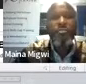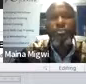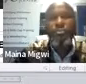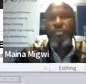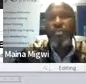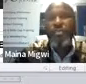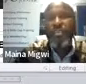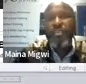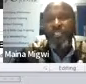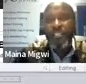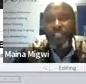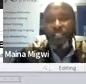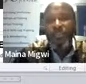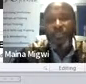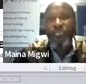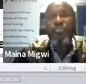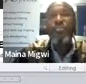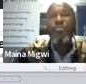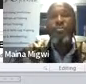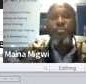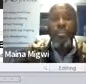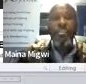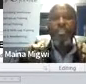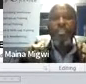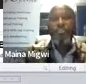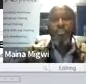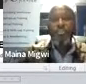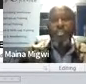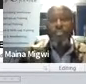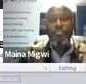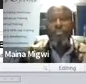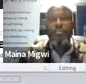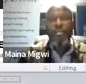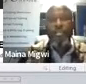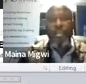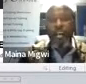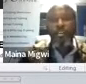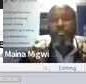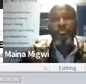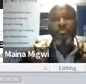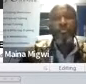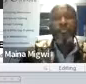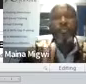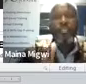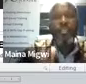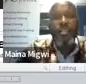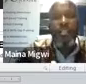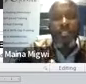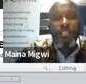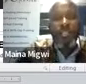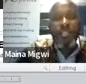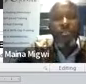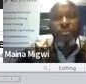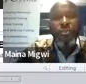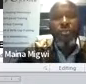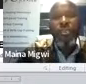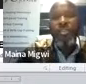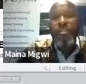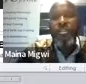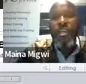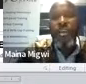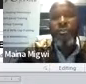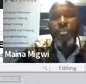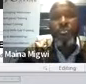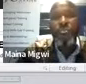restricted and controlled by legislation. So various jurisdictions will have a legislation which